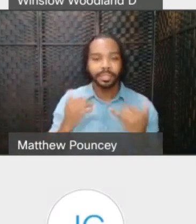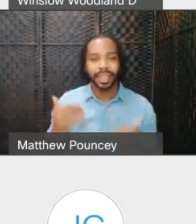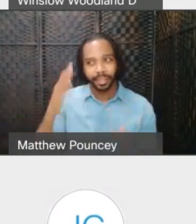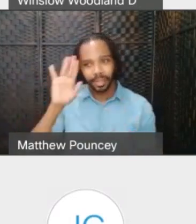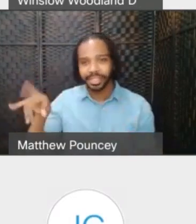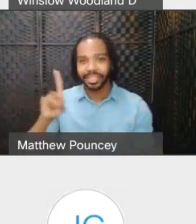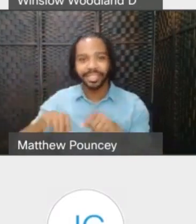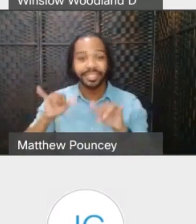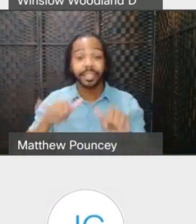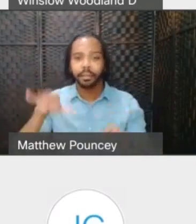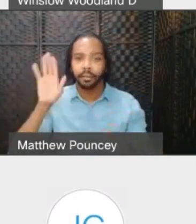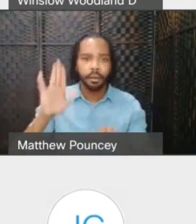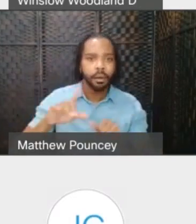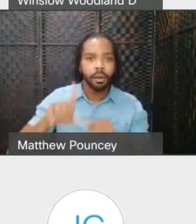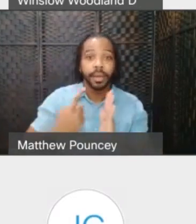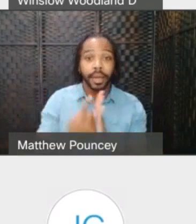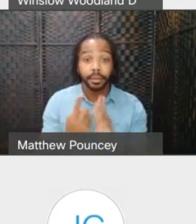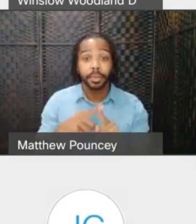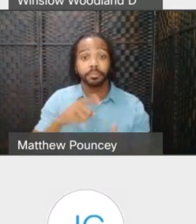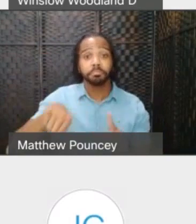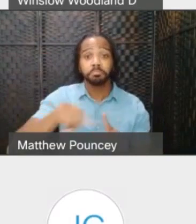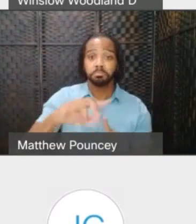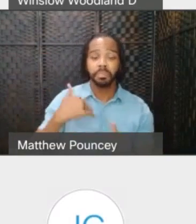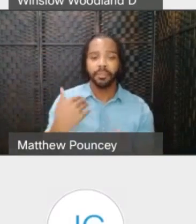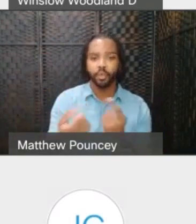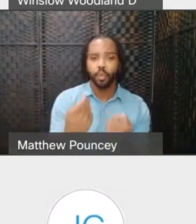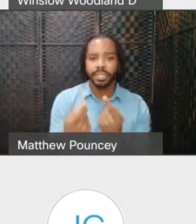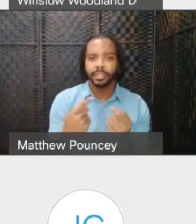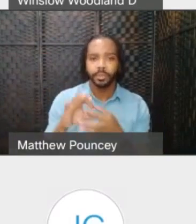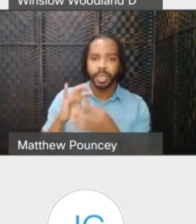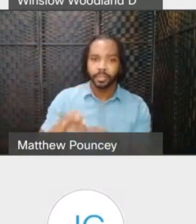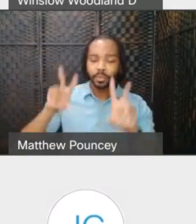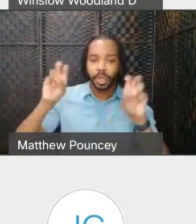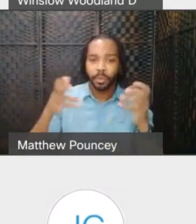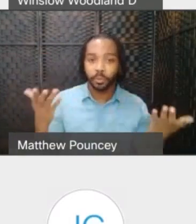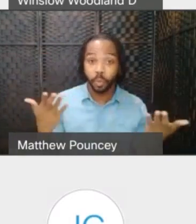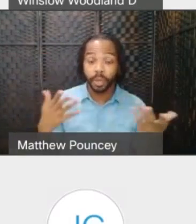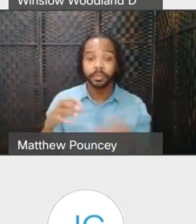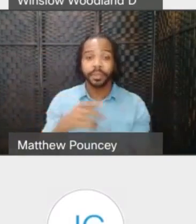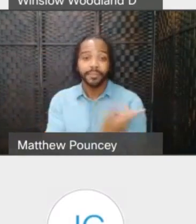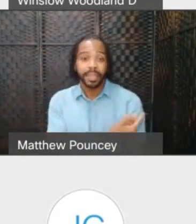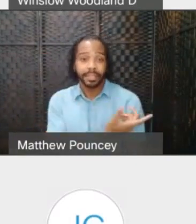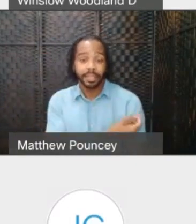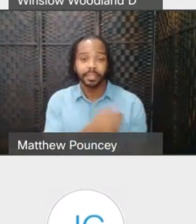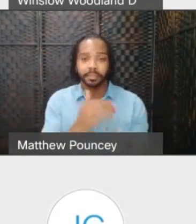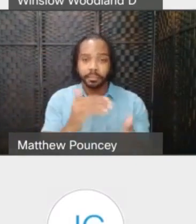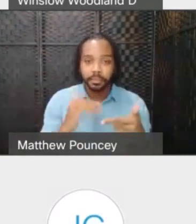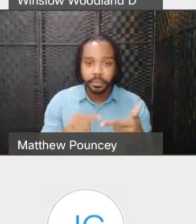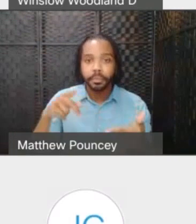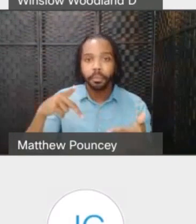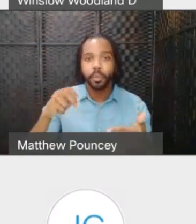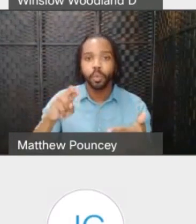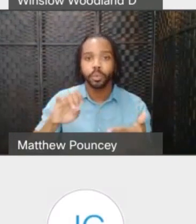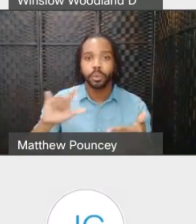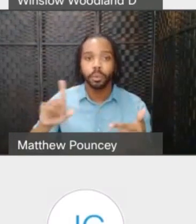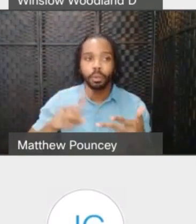hour. So for people who have questions related to the vaccination, the portal, reporting,